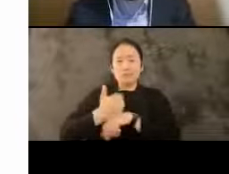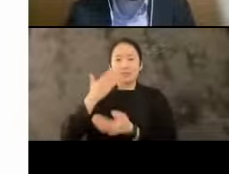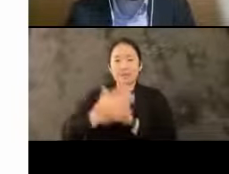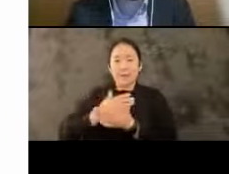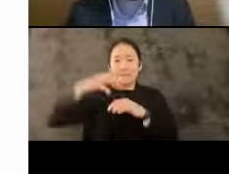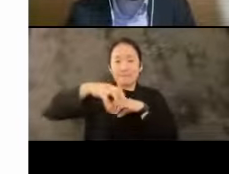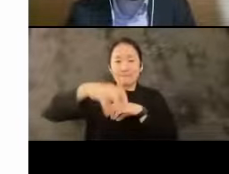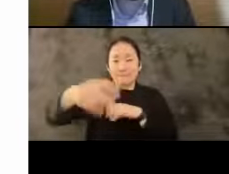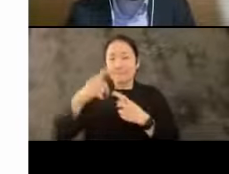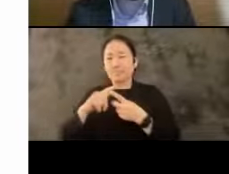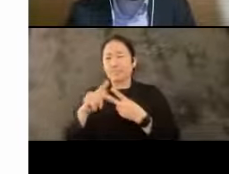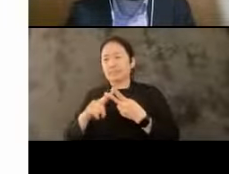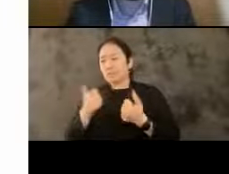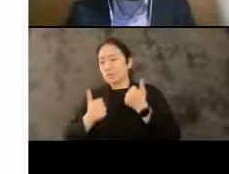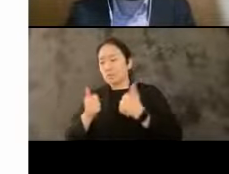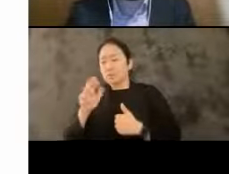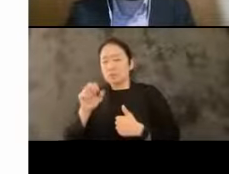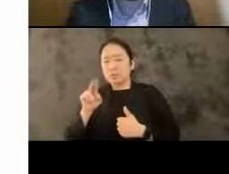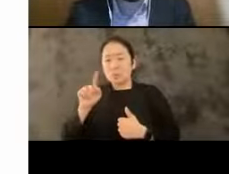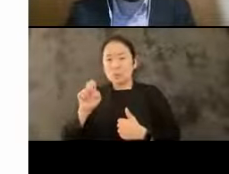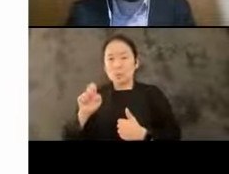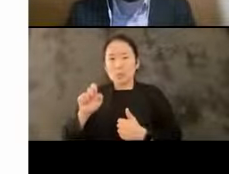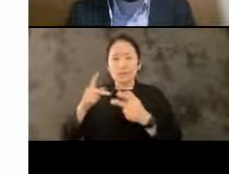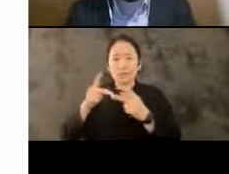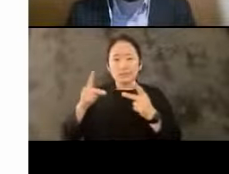would serve the most people and jobs.